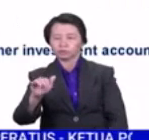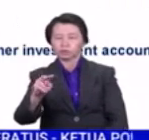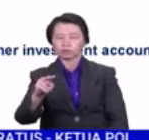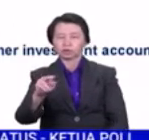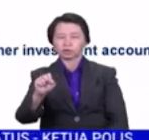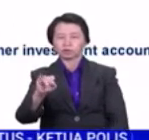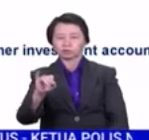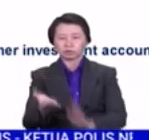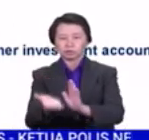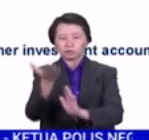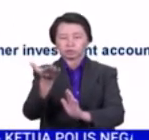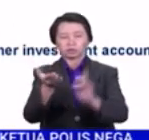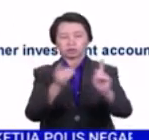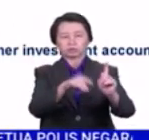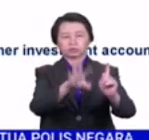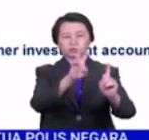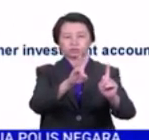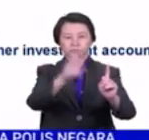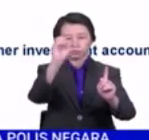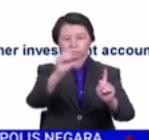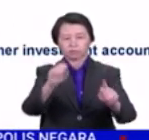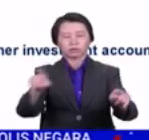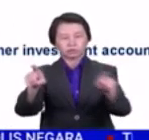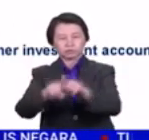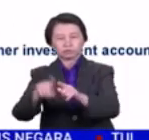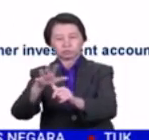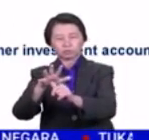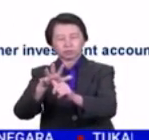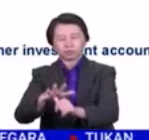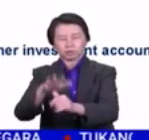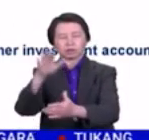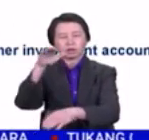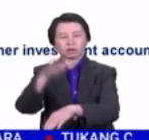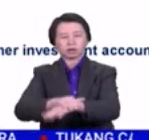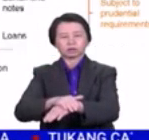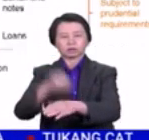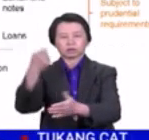meningkat 1.7% selari tekanan ke atas kos.